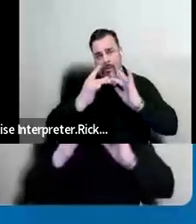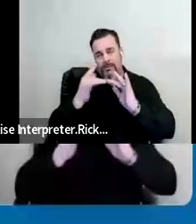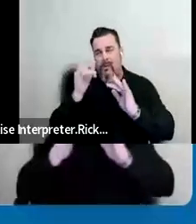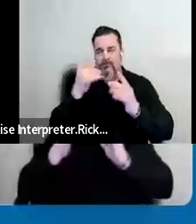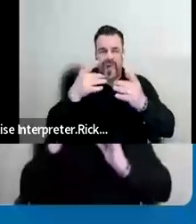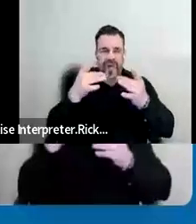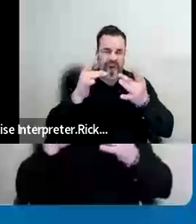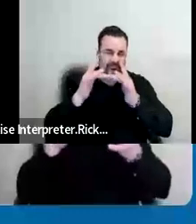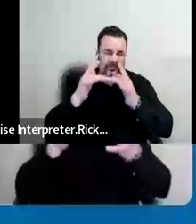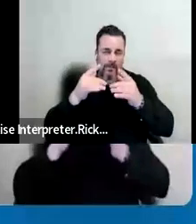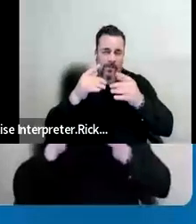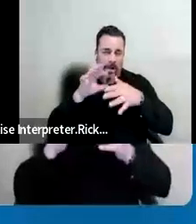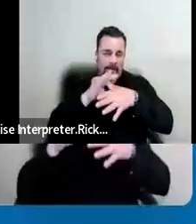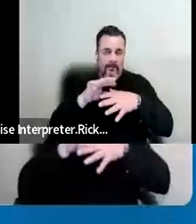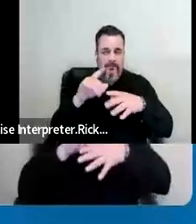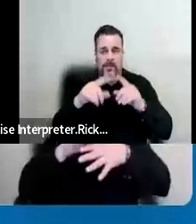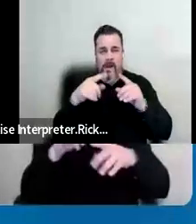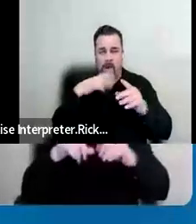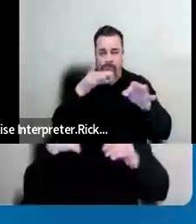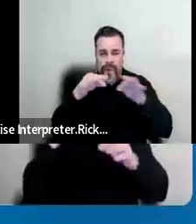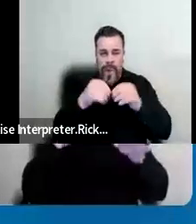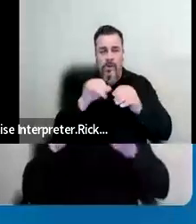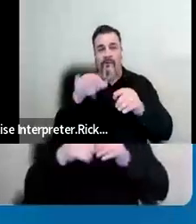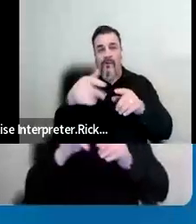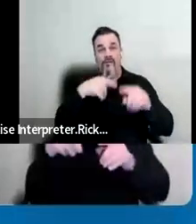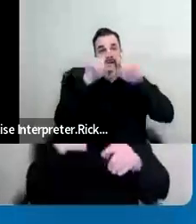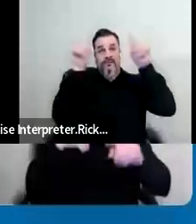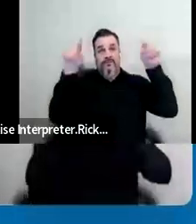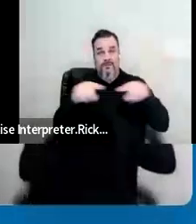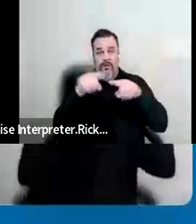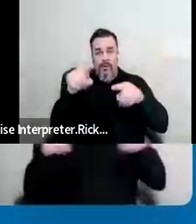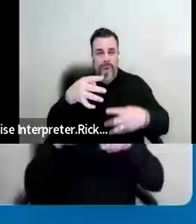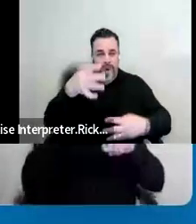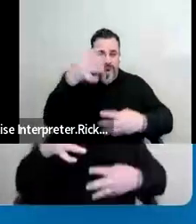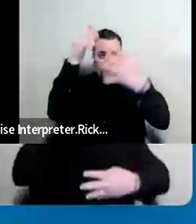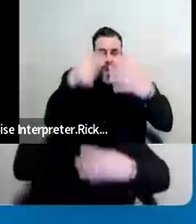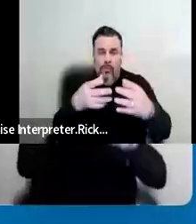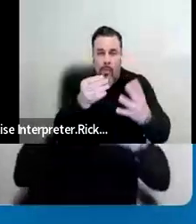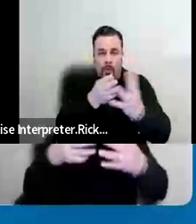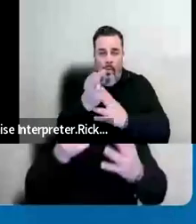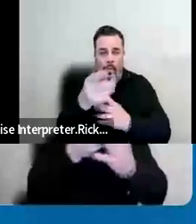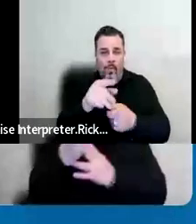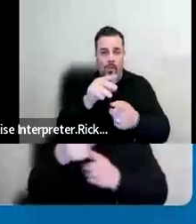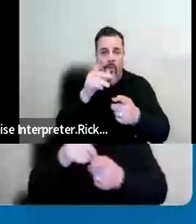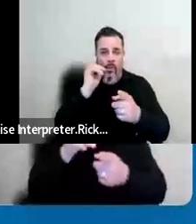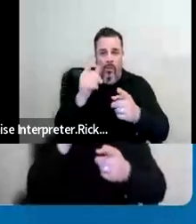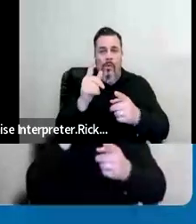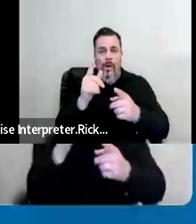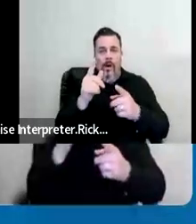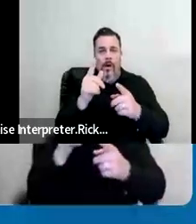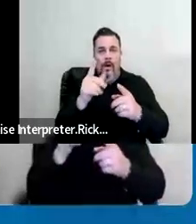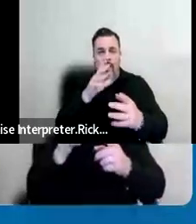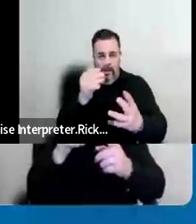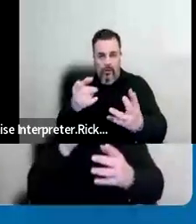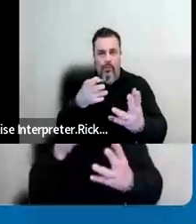when we'll get into that as well, but for instance, if you had a screen reader and you were going through a website it would take you through